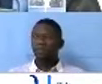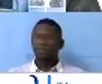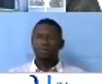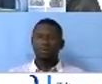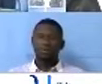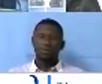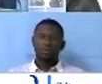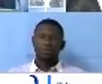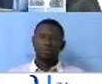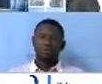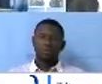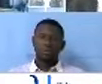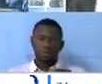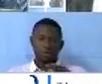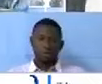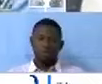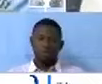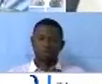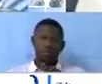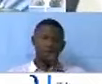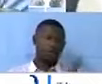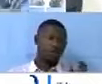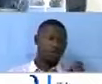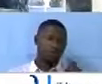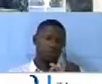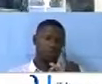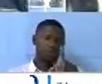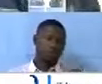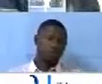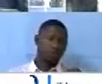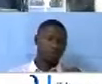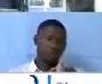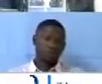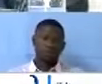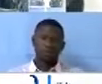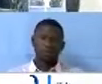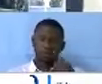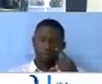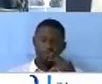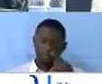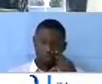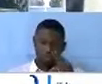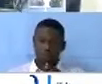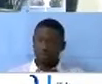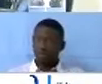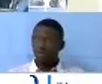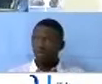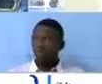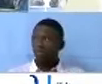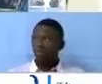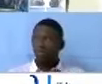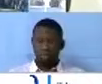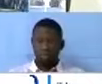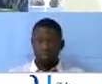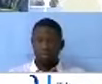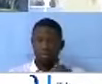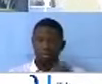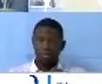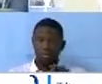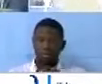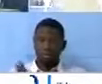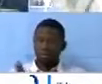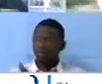return to Holcomb, received at Holcomb. You would see that written in the documents. Let me show you this